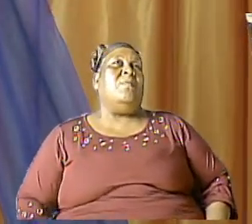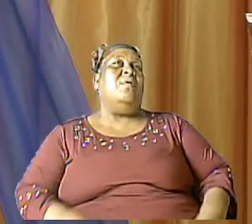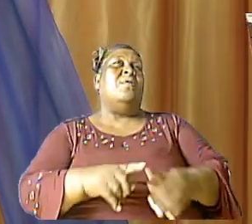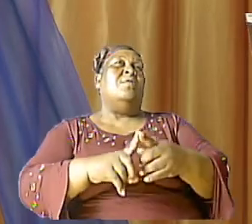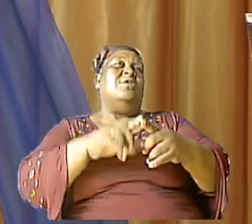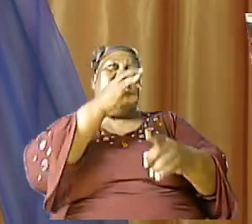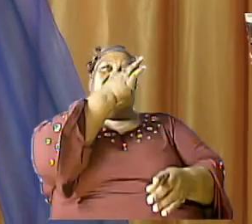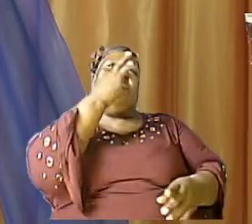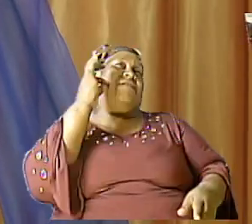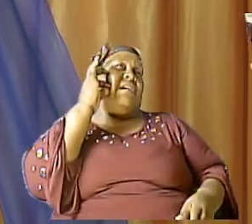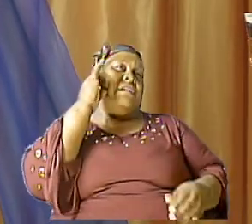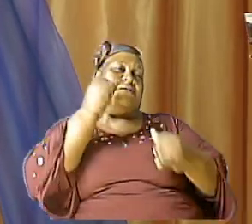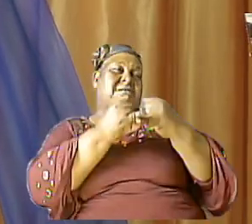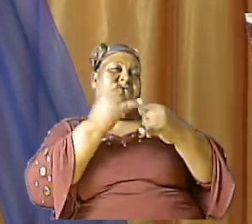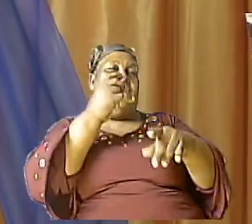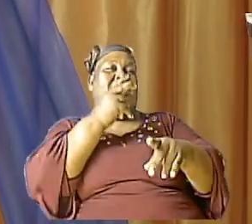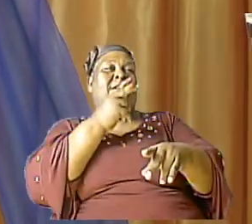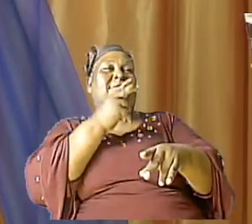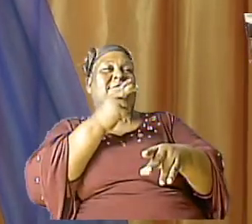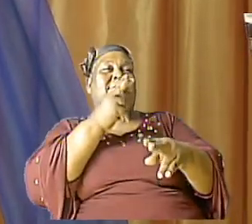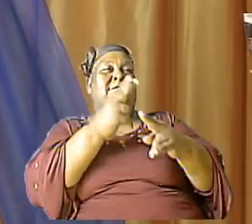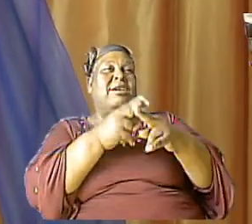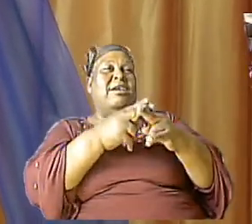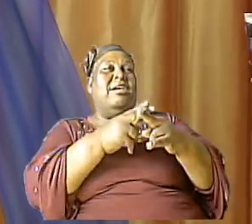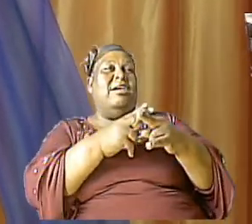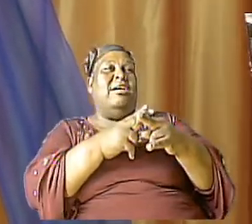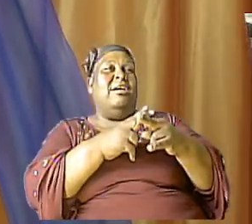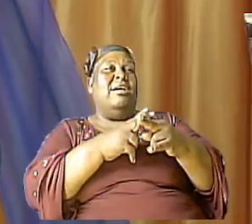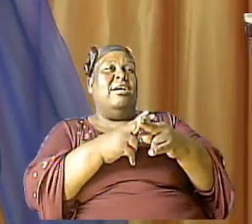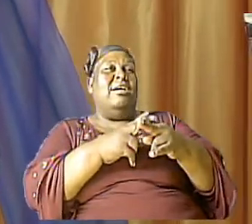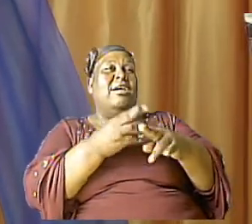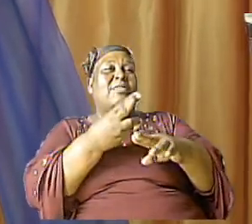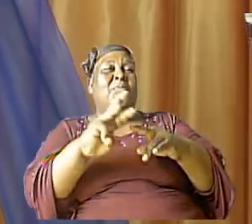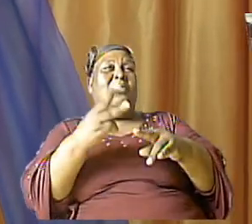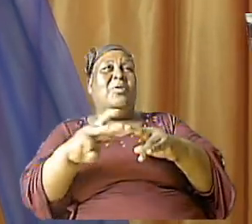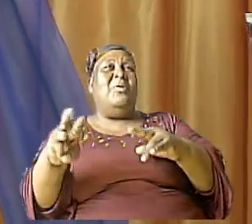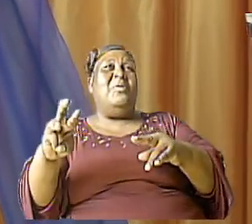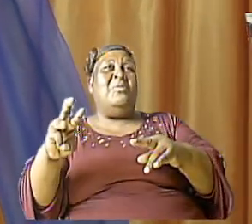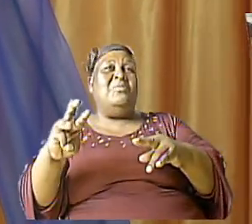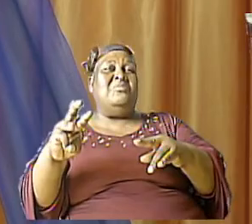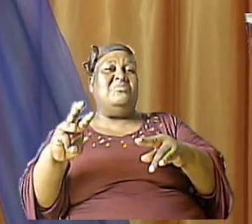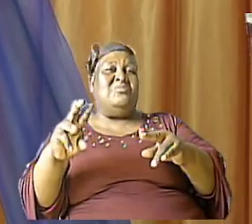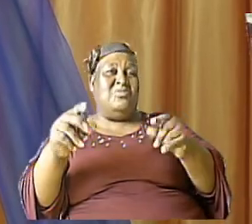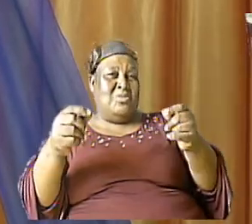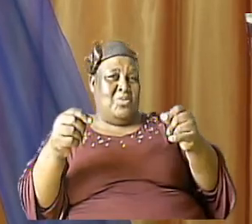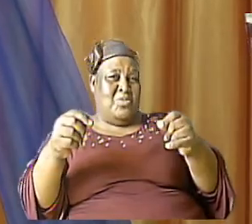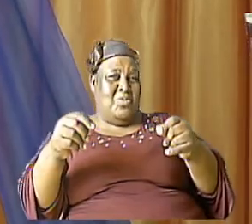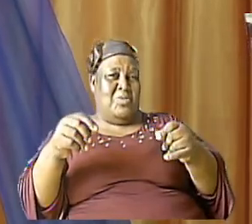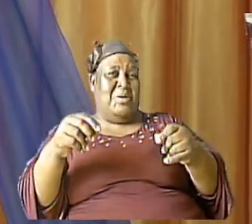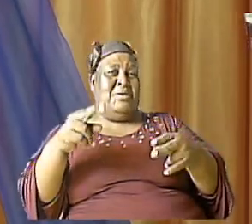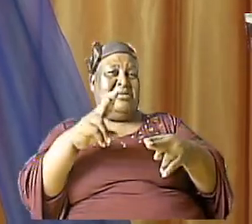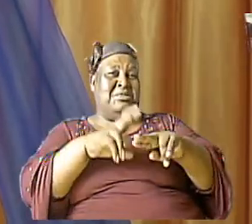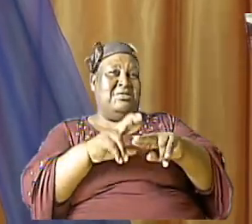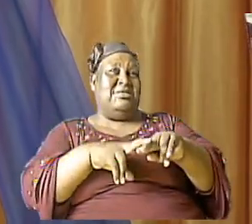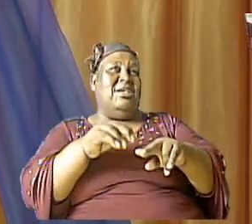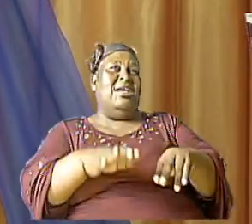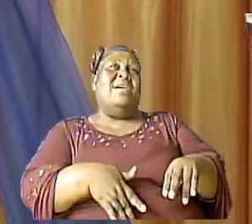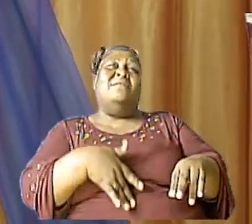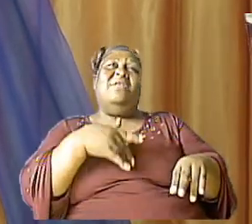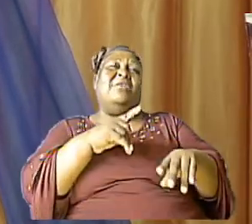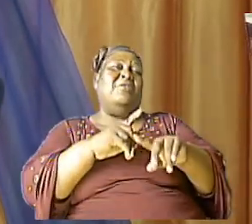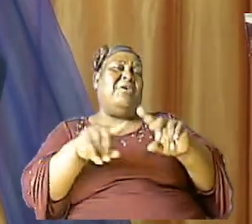and you're on the last day, the worst thing you can do is sit down. I can tell you, you're going to feel lethargic and you're going to feel like you can't